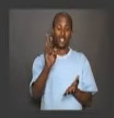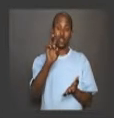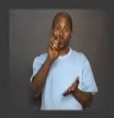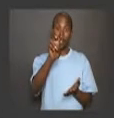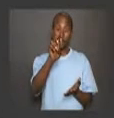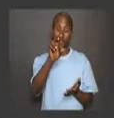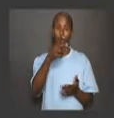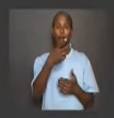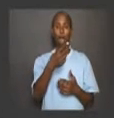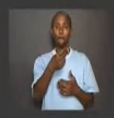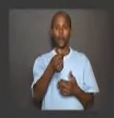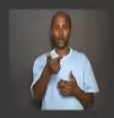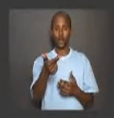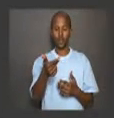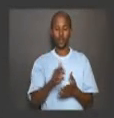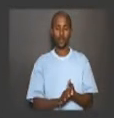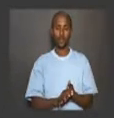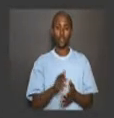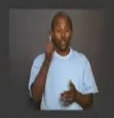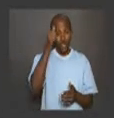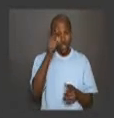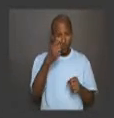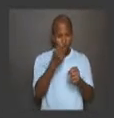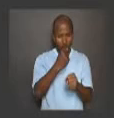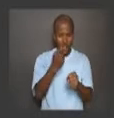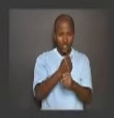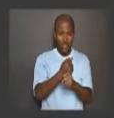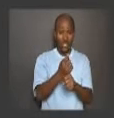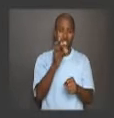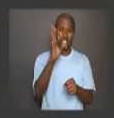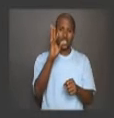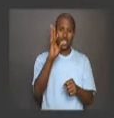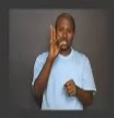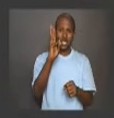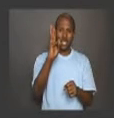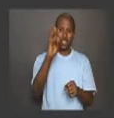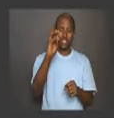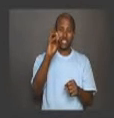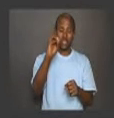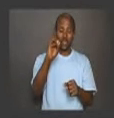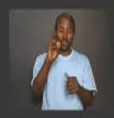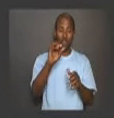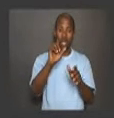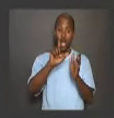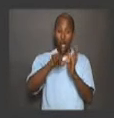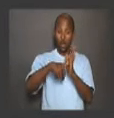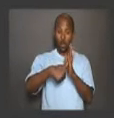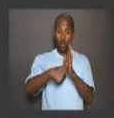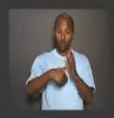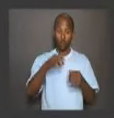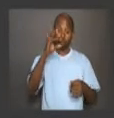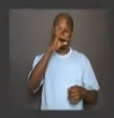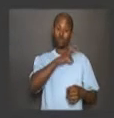720 bir. He worked 16 hours of overtime,